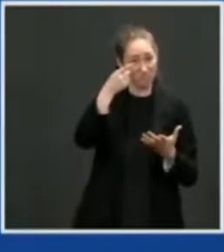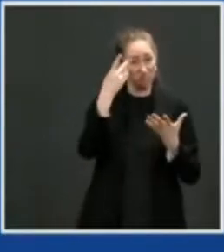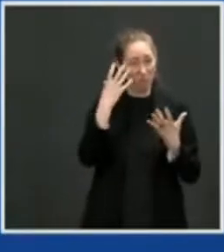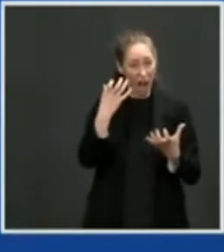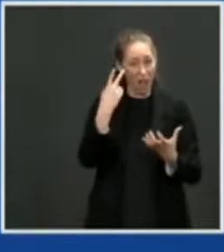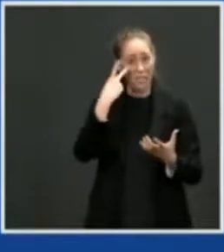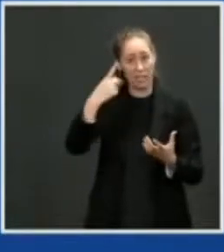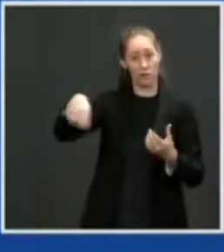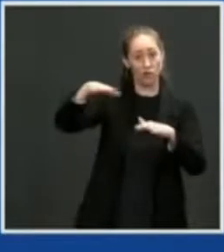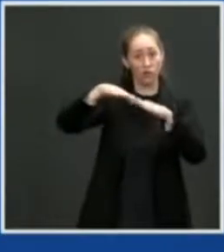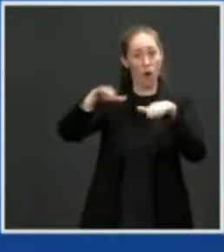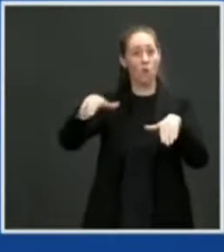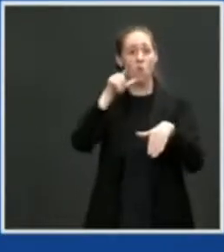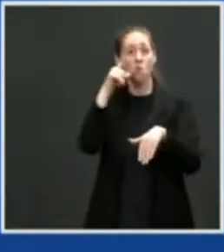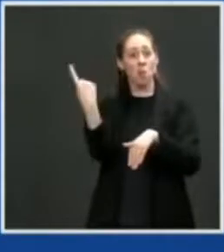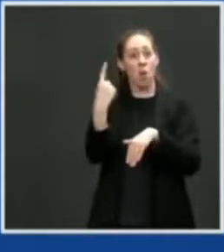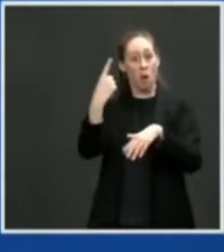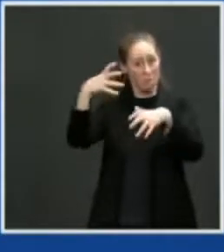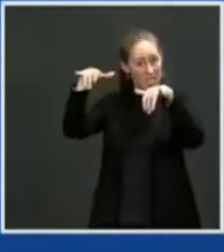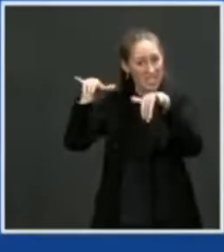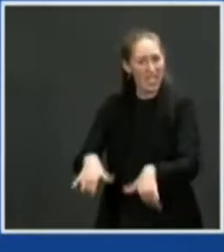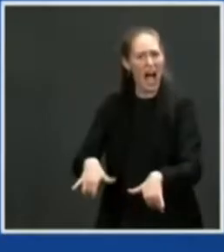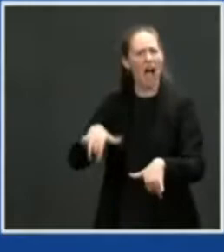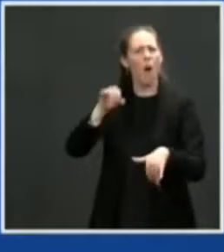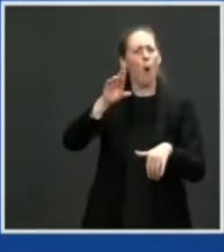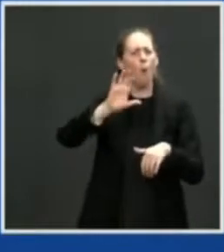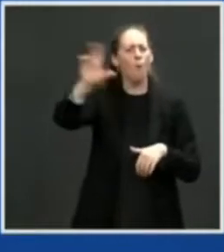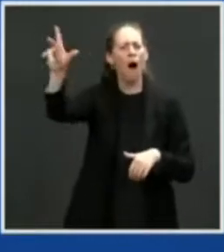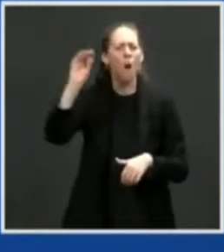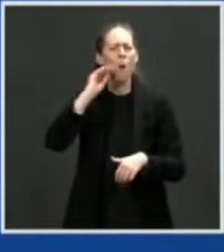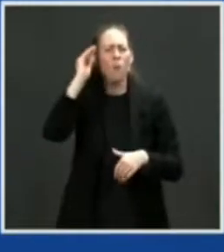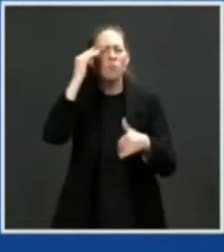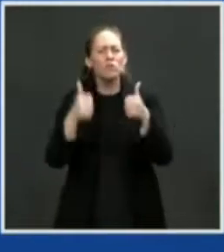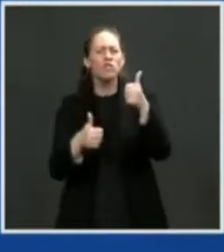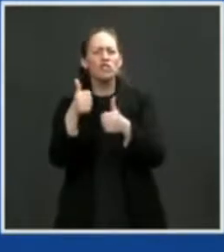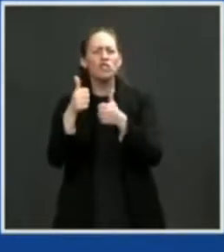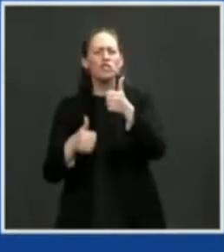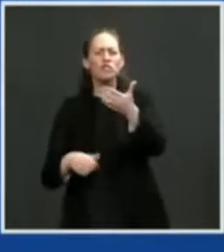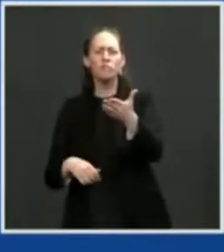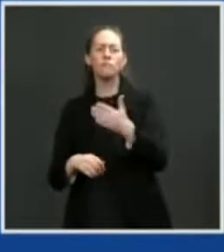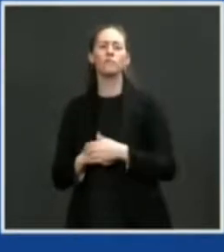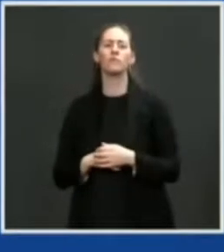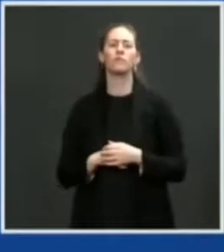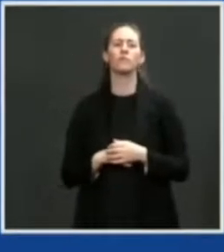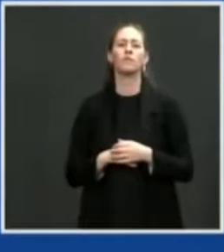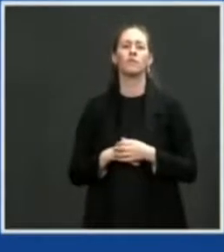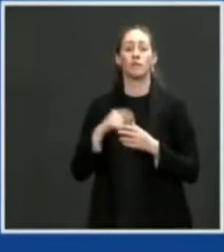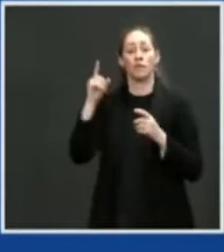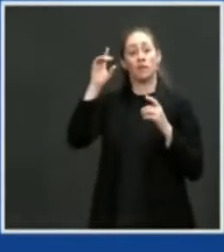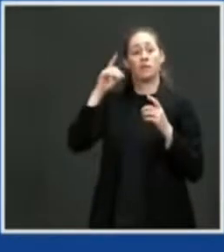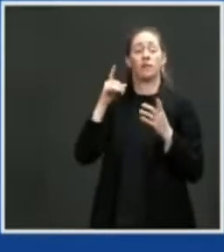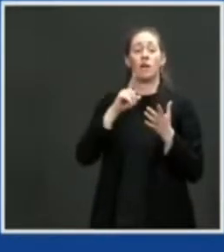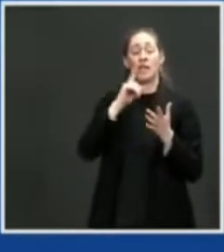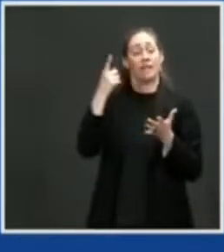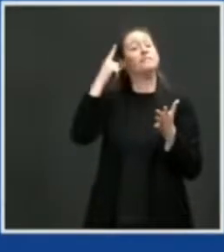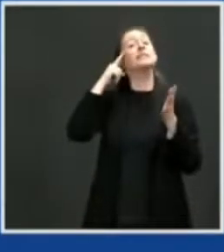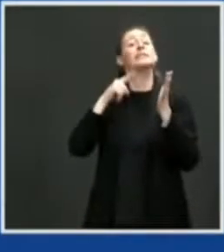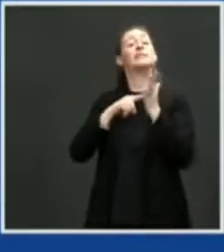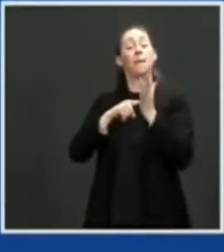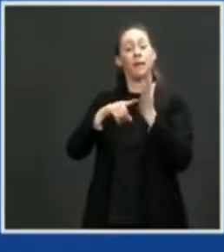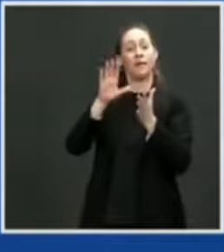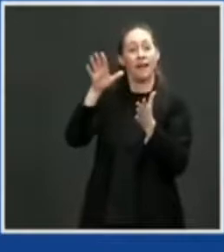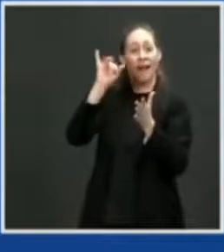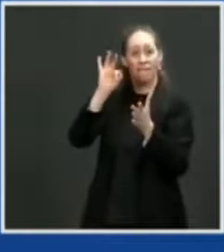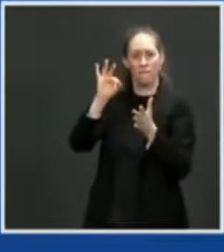deported eventually? Well, the judgment has to be made whether or not, in this young man's case, he has a mom at home. There's